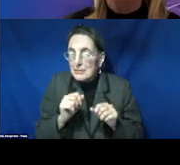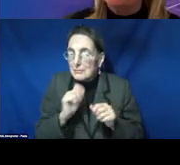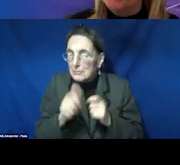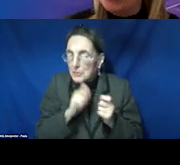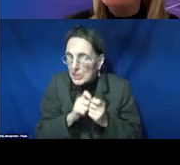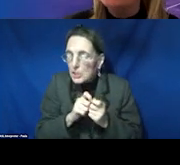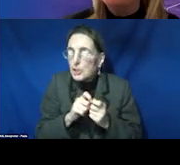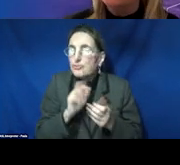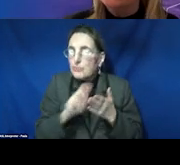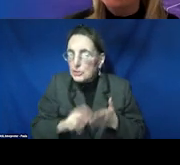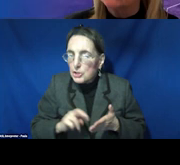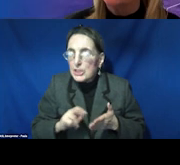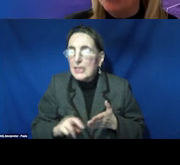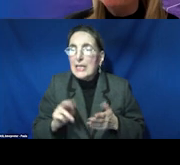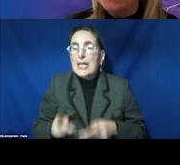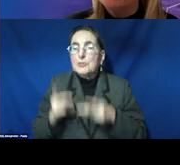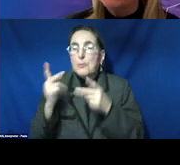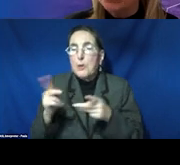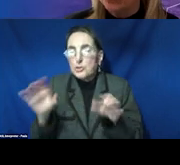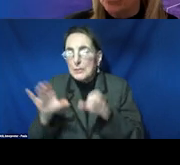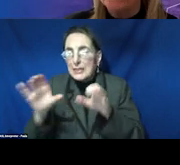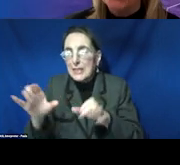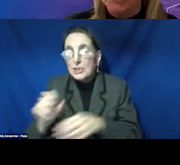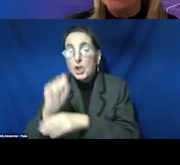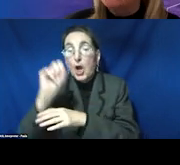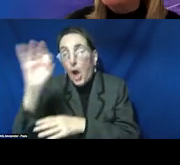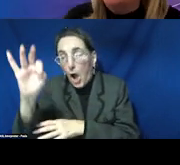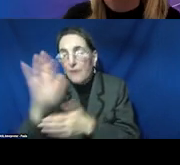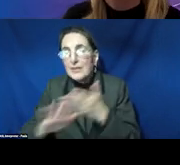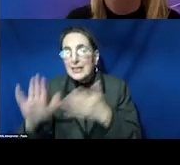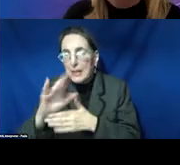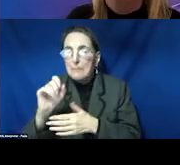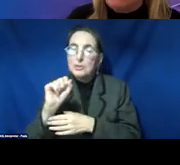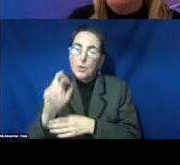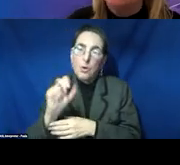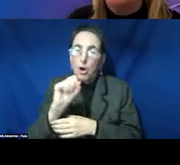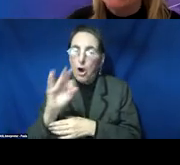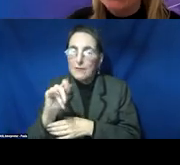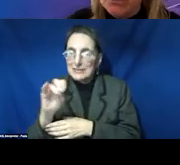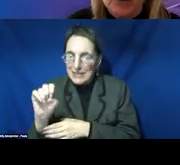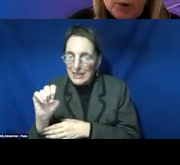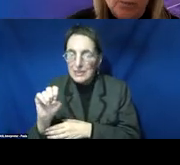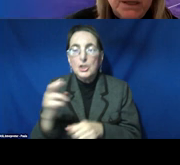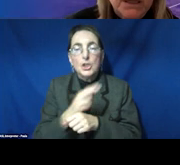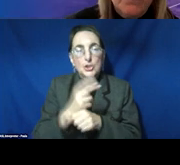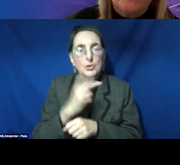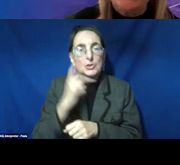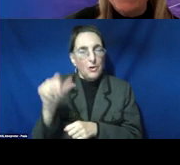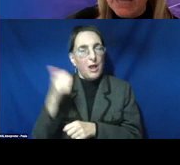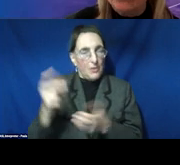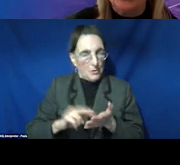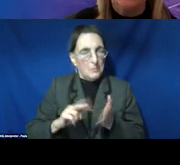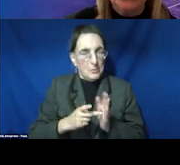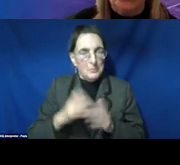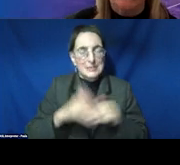is proposed to be conducted off campus or off site. So it's used for actually another purpose than